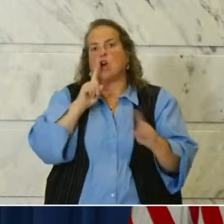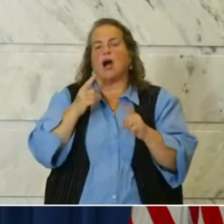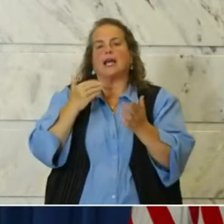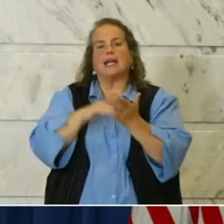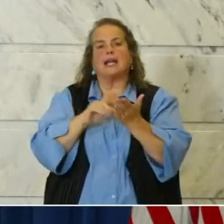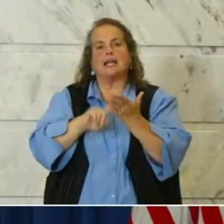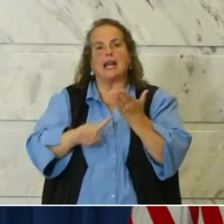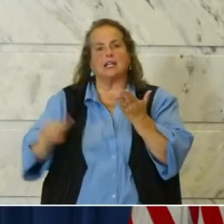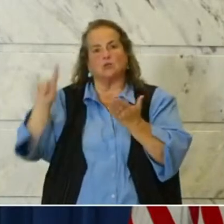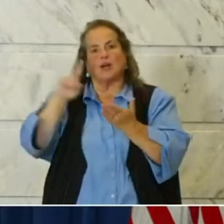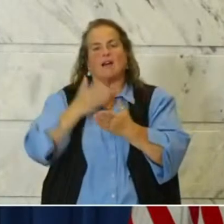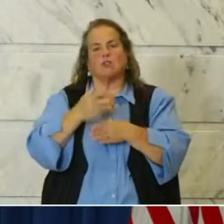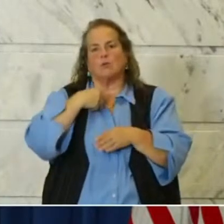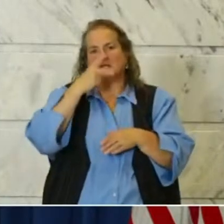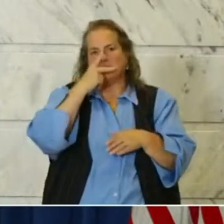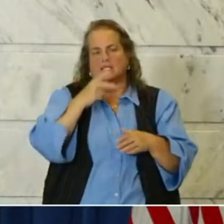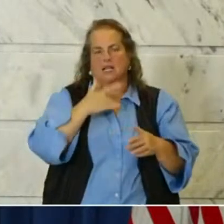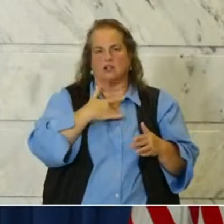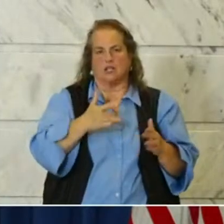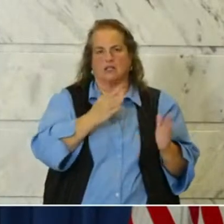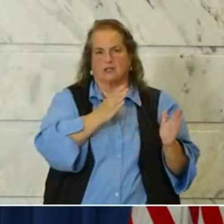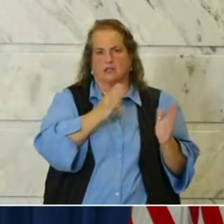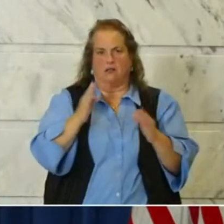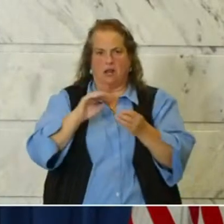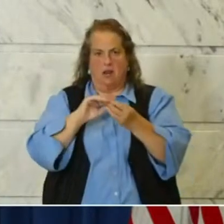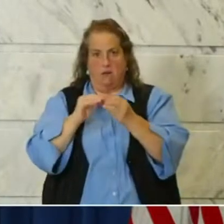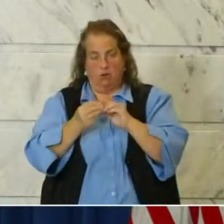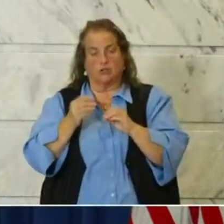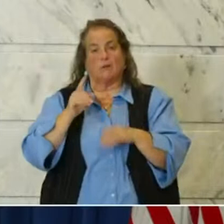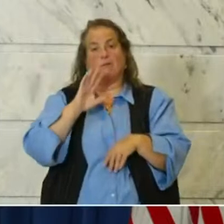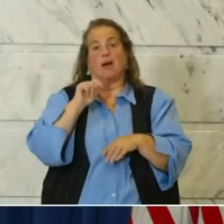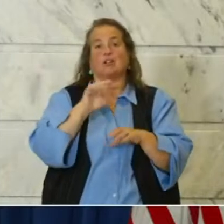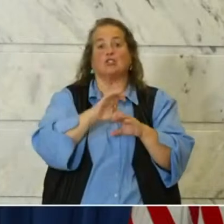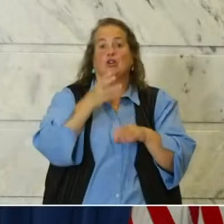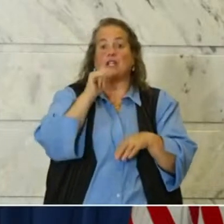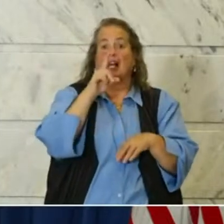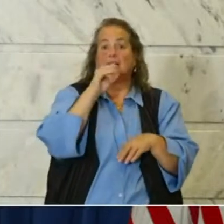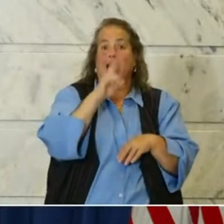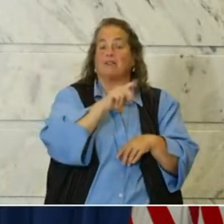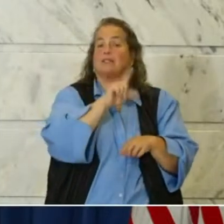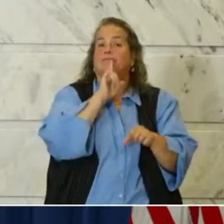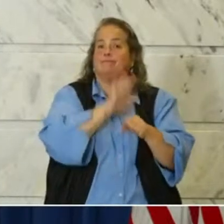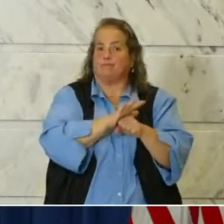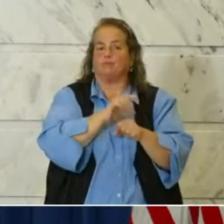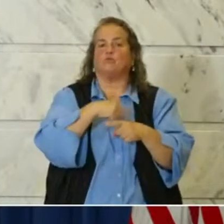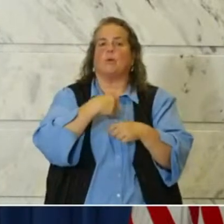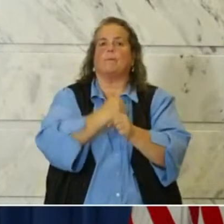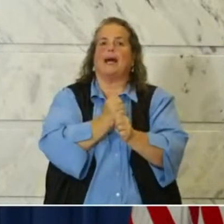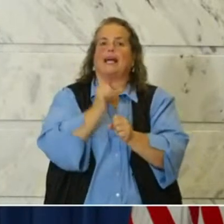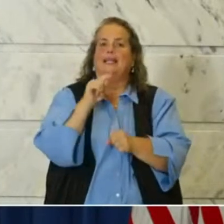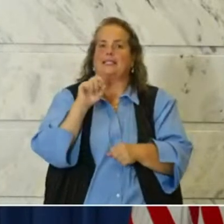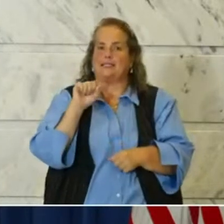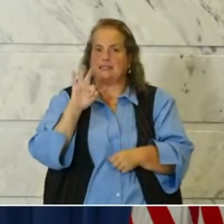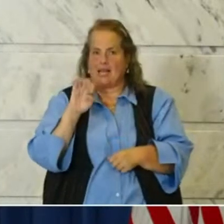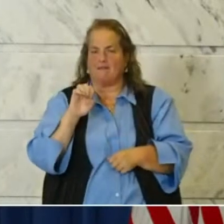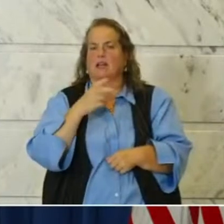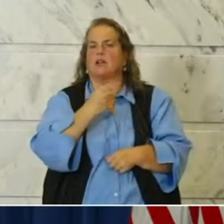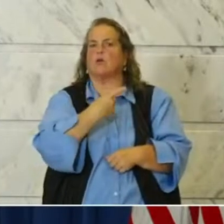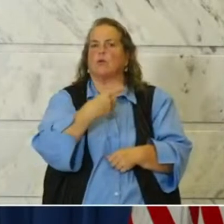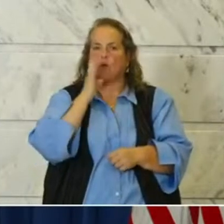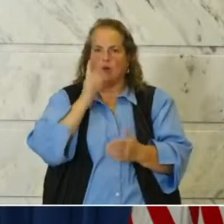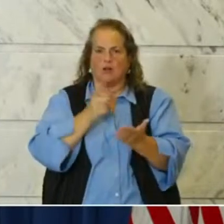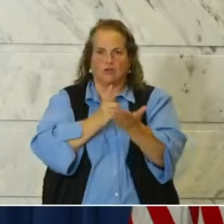week, but their commitment is to do what it takes to make it safe, and we're going to make that. We're going to talk about that with